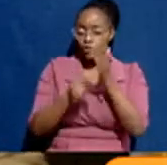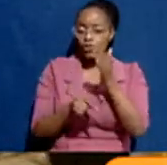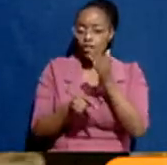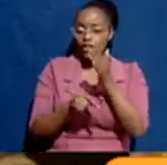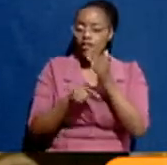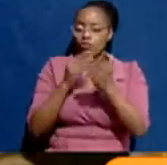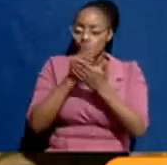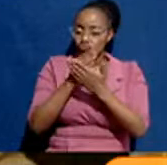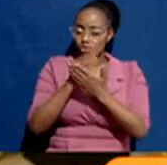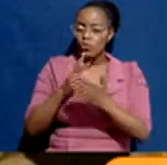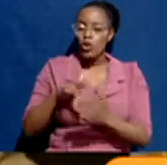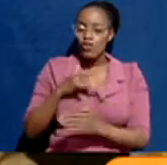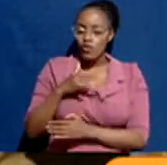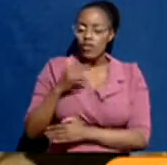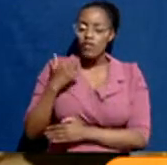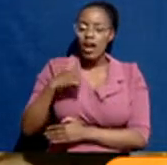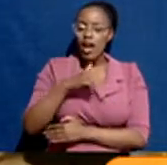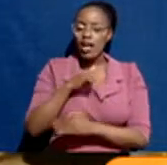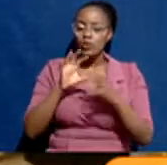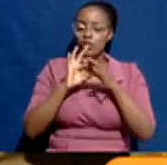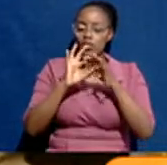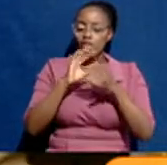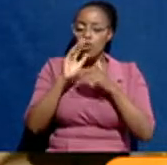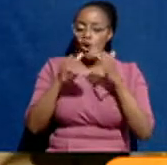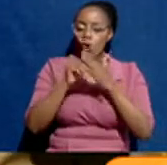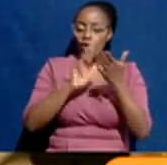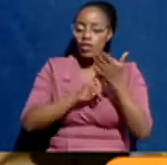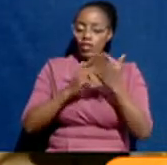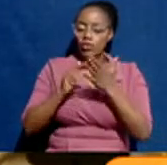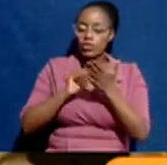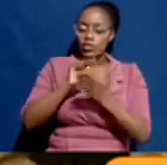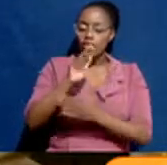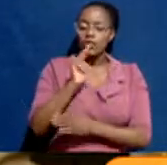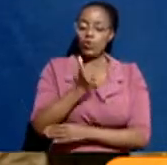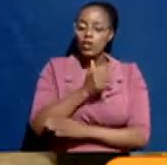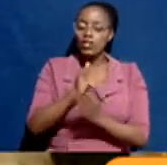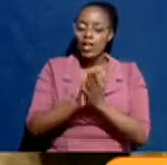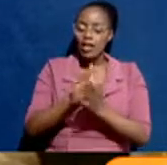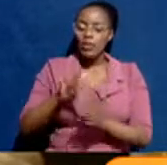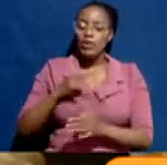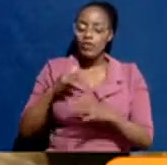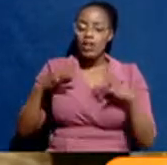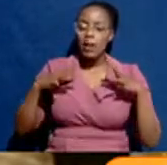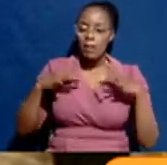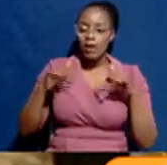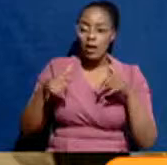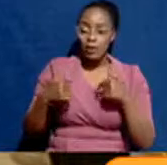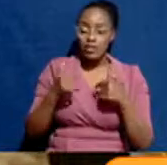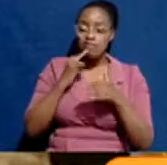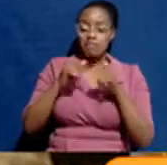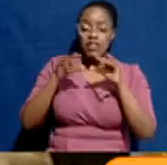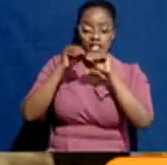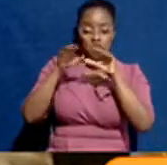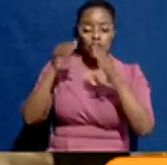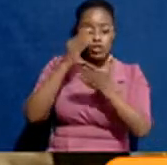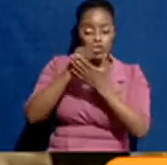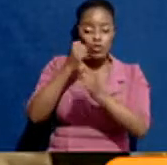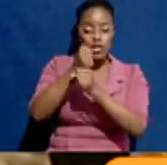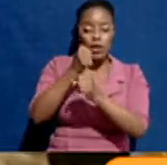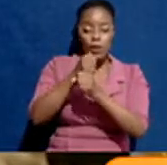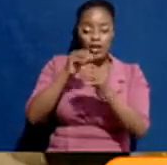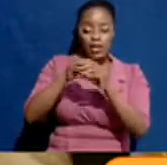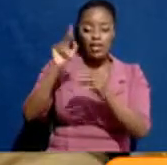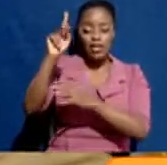to really feel that we belong. All resources are coming to us, and we are proud of ourselves. Okay. I want to say devolution really works in